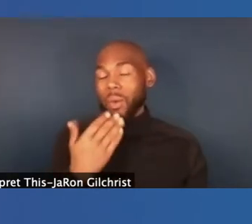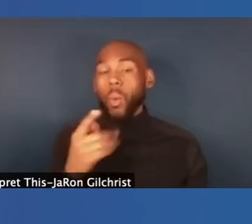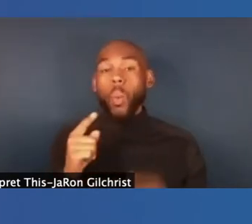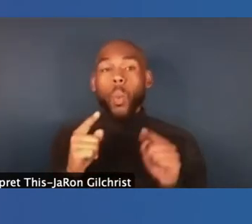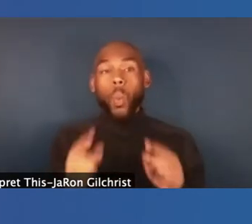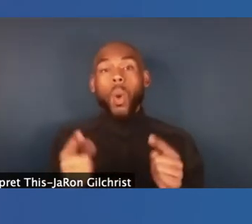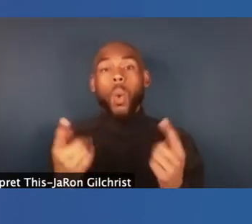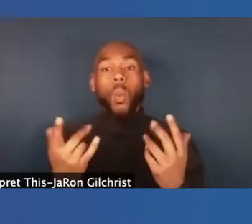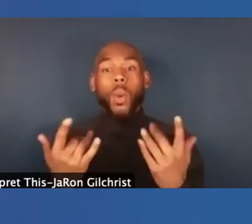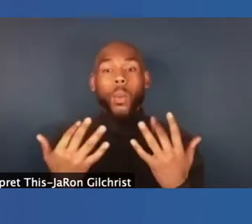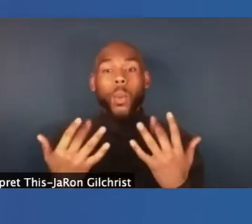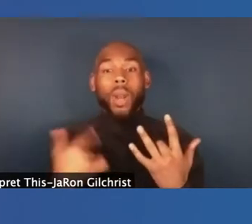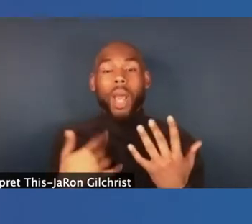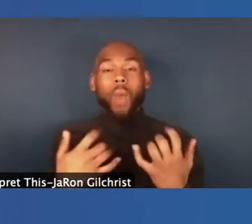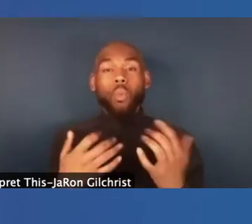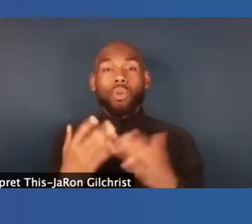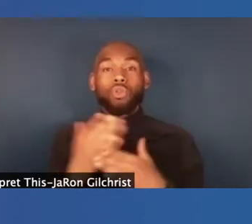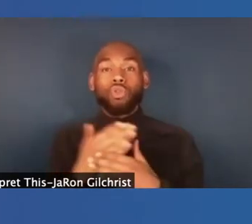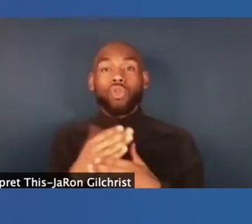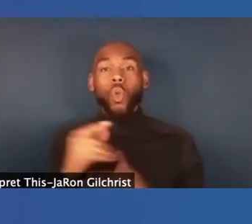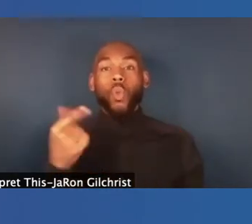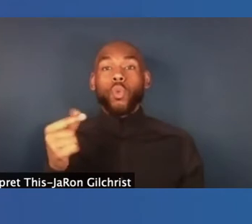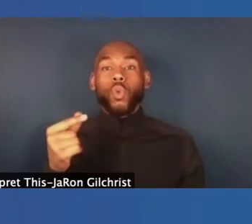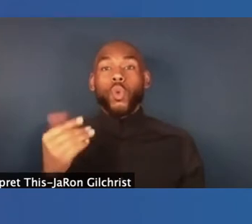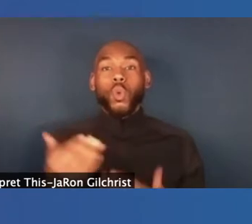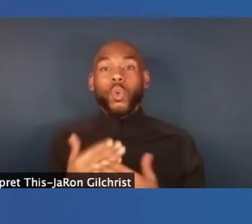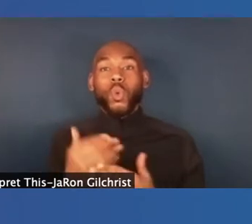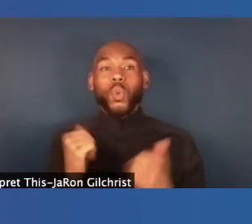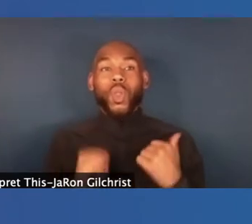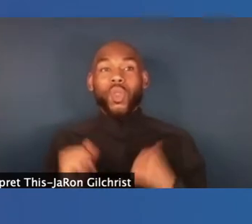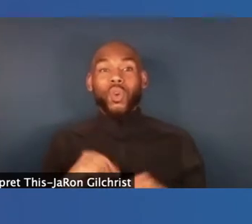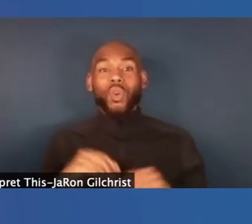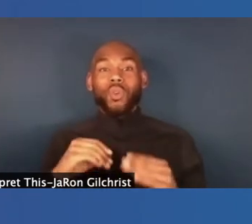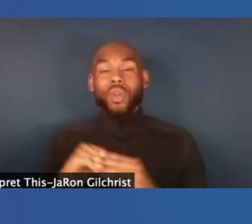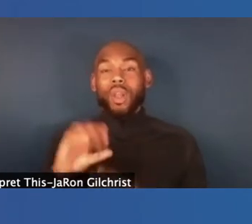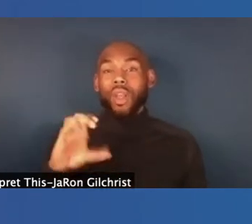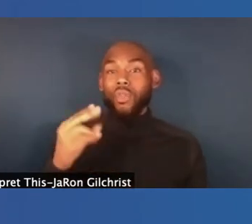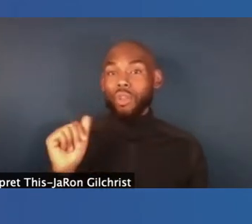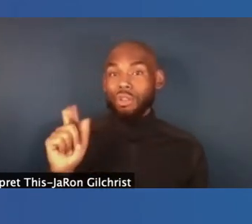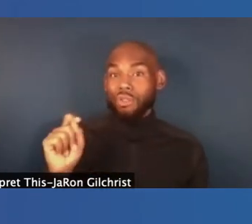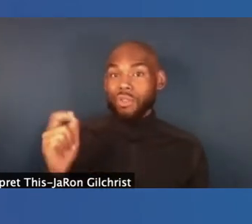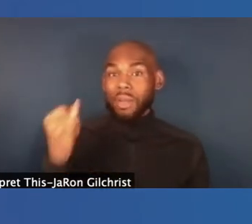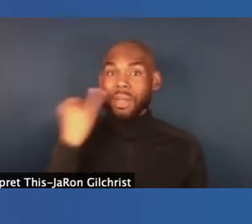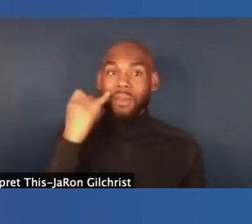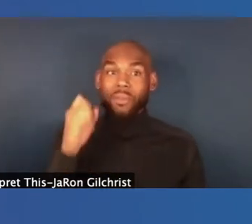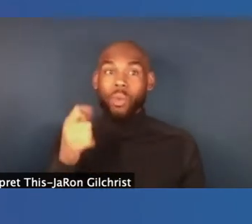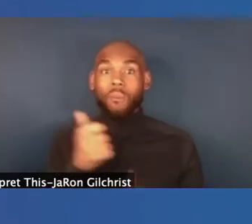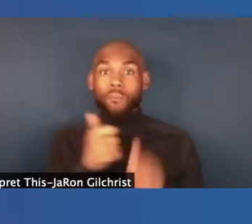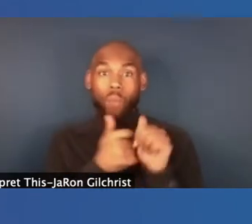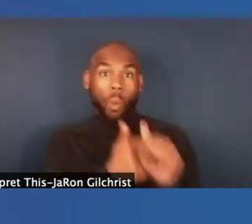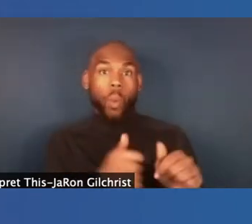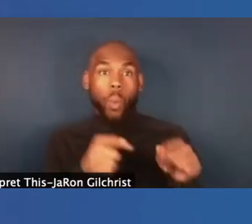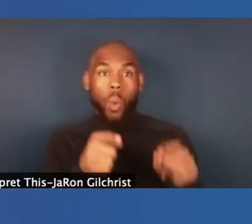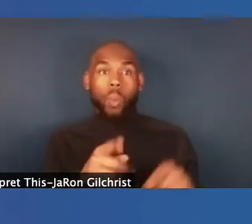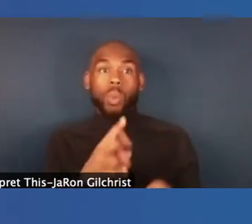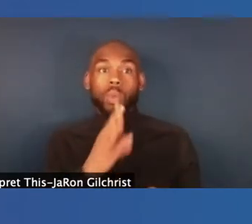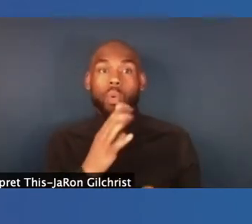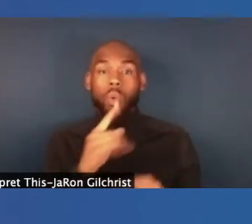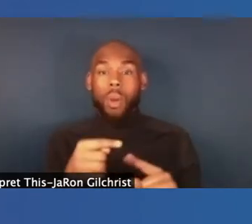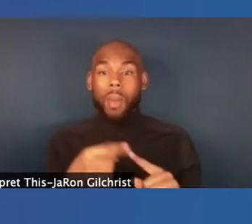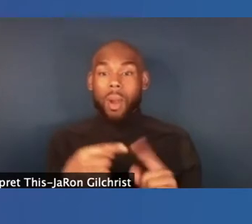am going to share the Green New Theater document in the chat if that's a useful thing to follow along with while we talk about this.